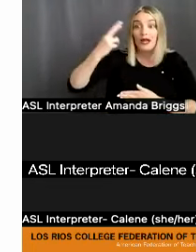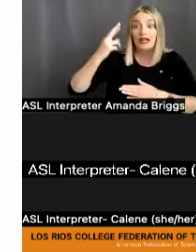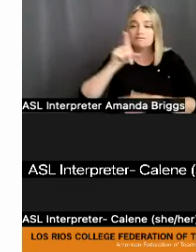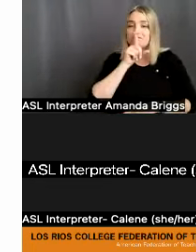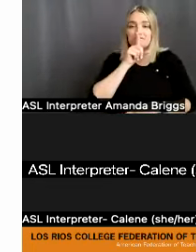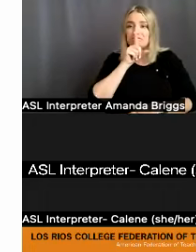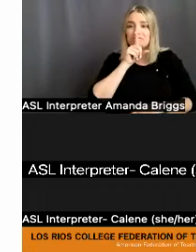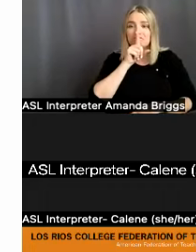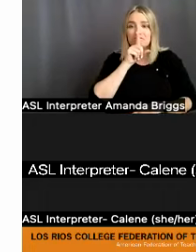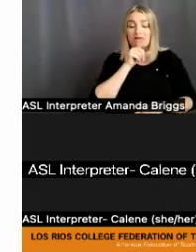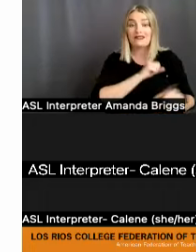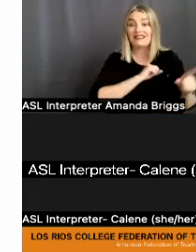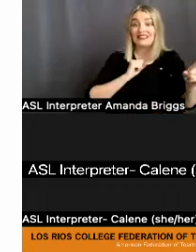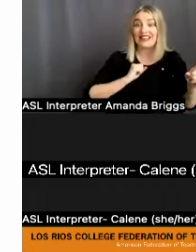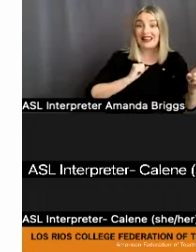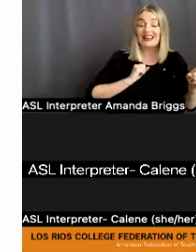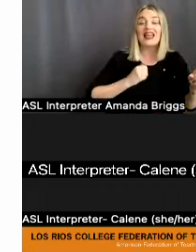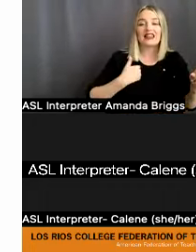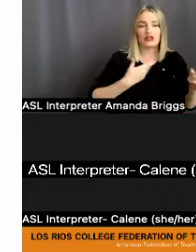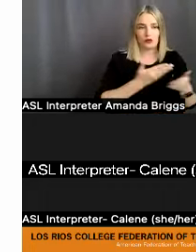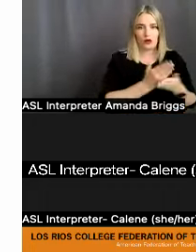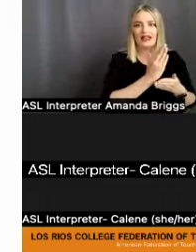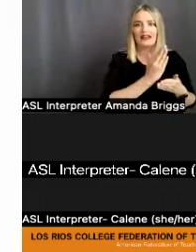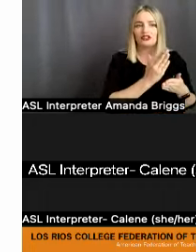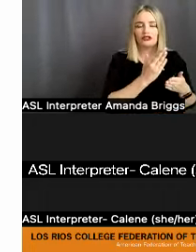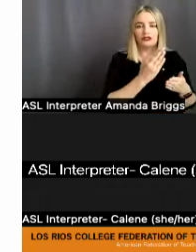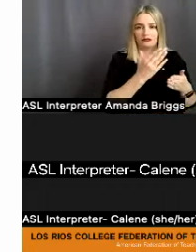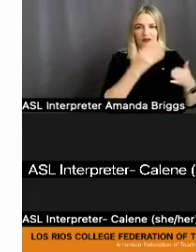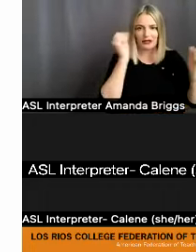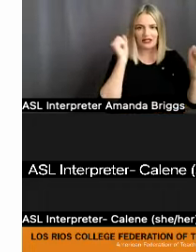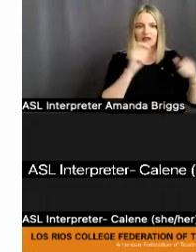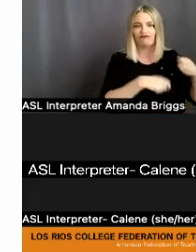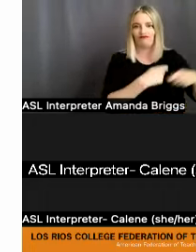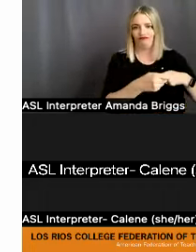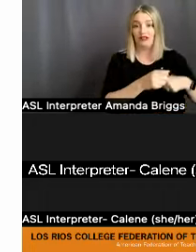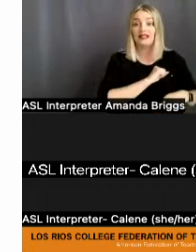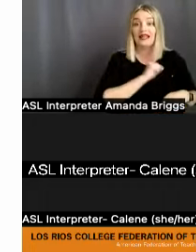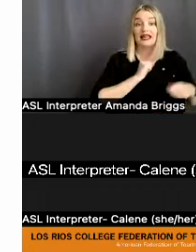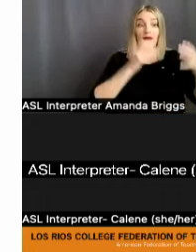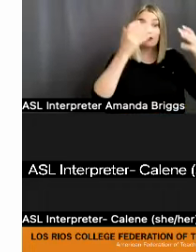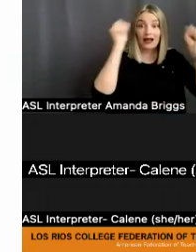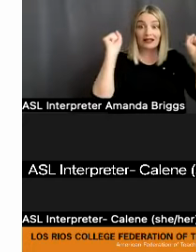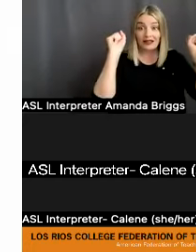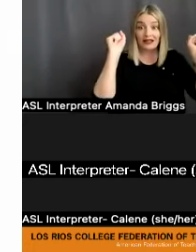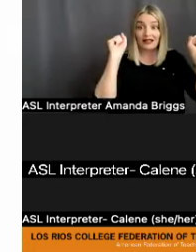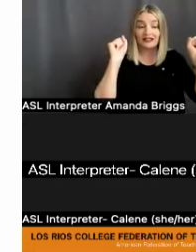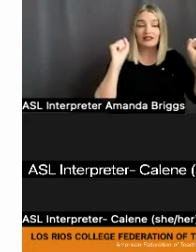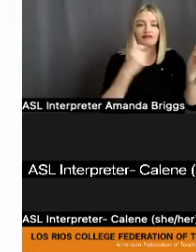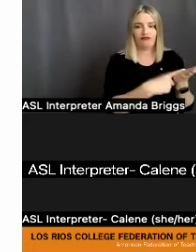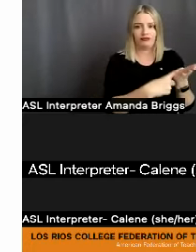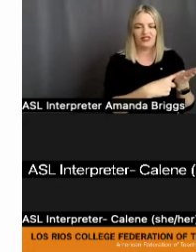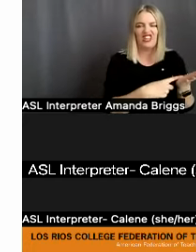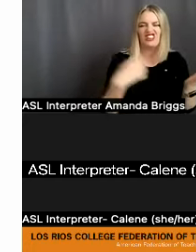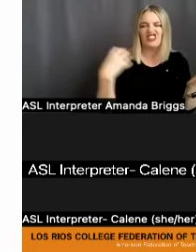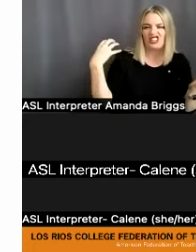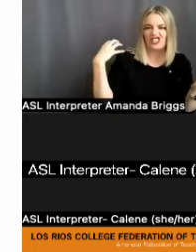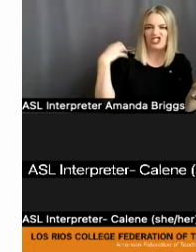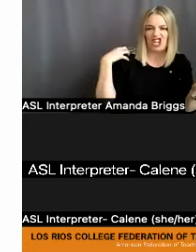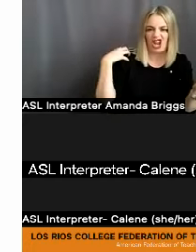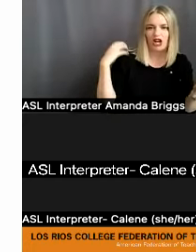right to replace that person. So that's the other thing to note, is that the Senate president, in consultation with the chair and dean, will work to